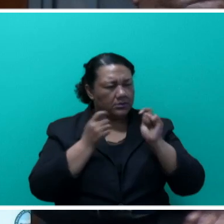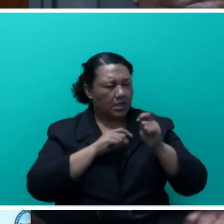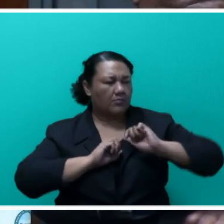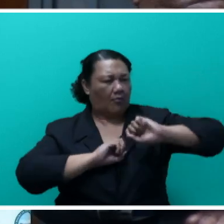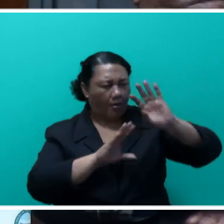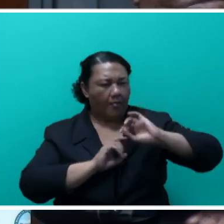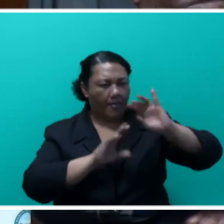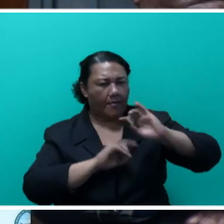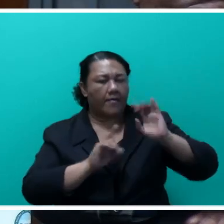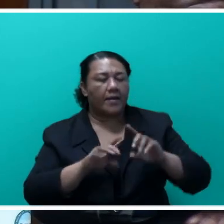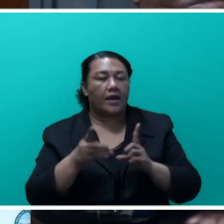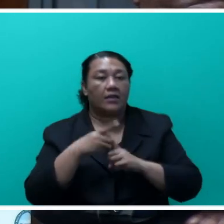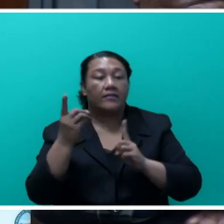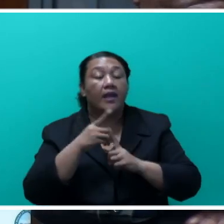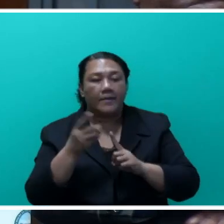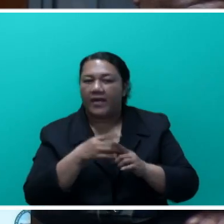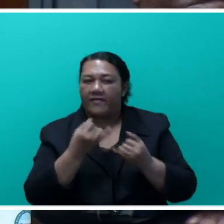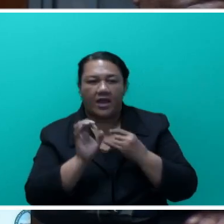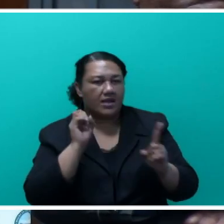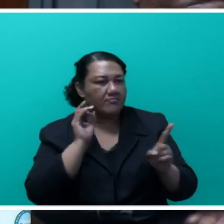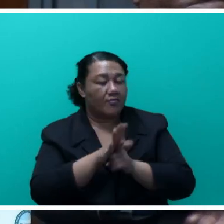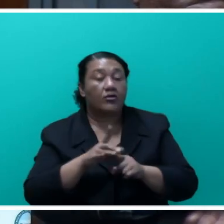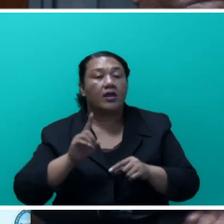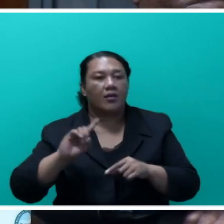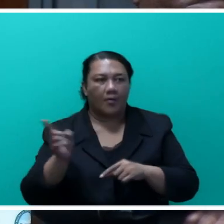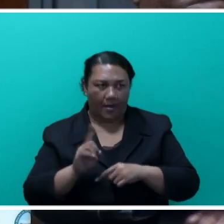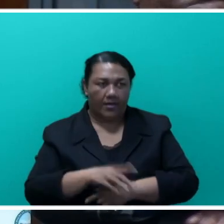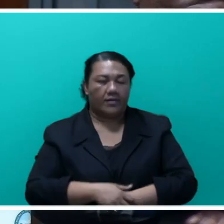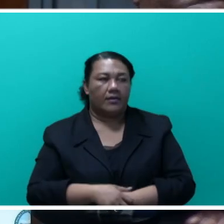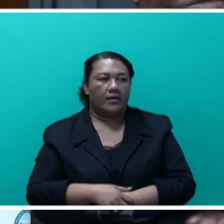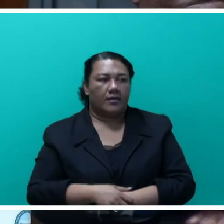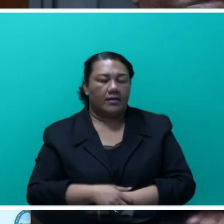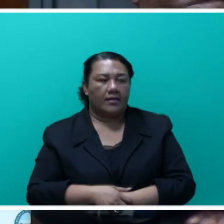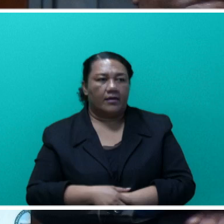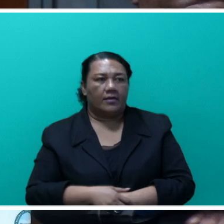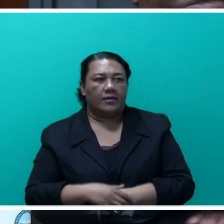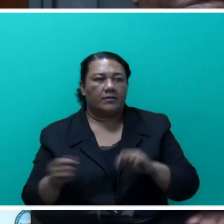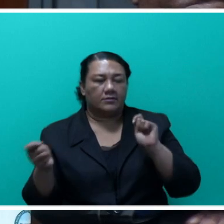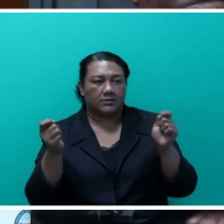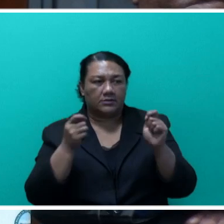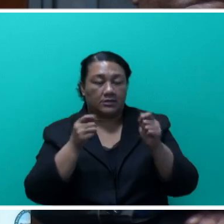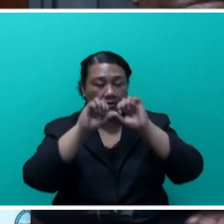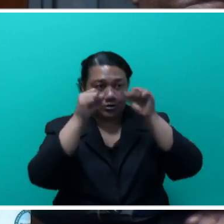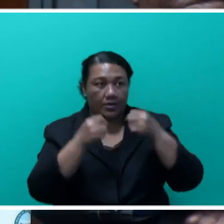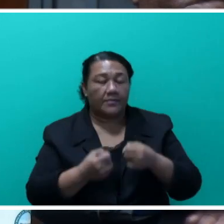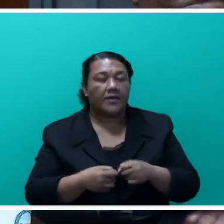Your involvement is critical to addressing our housing needs and shaping a better future for all,